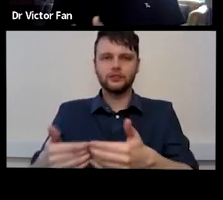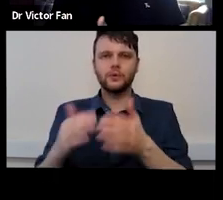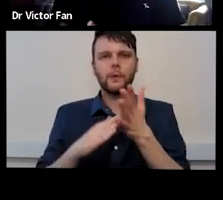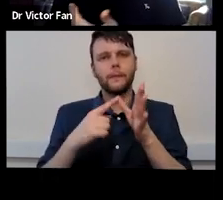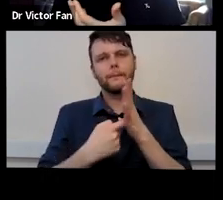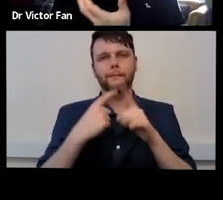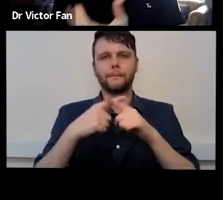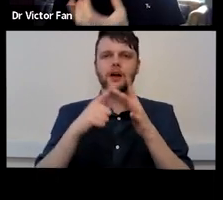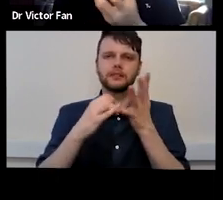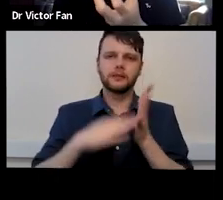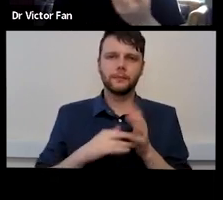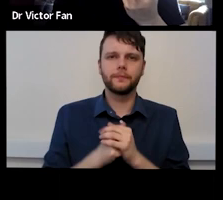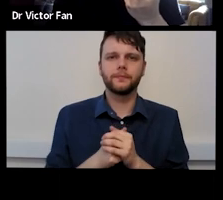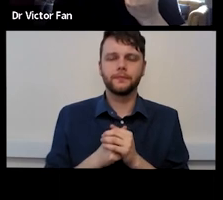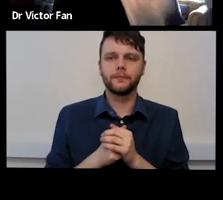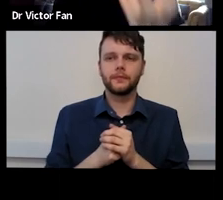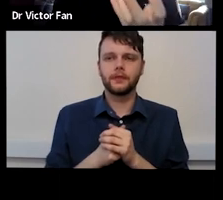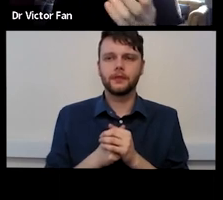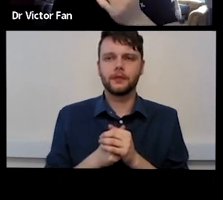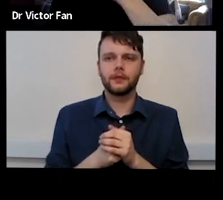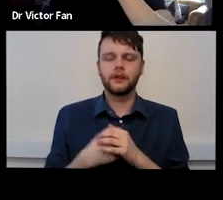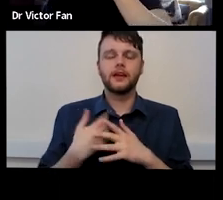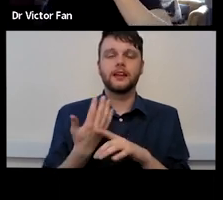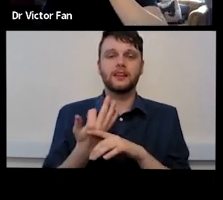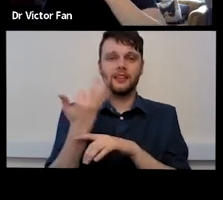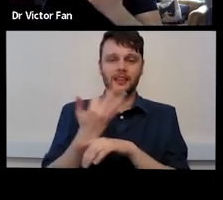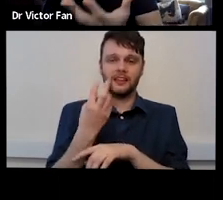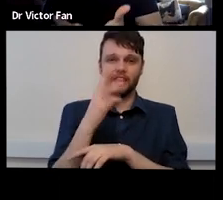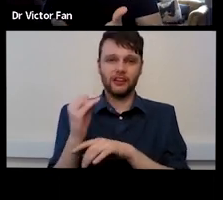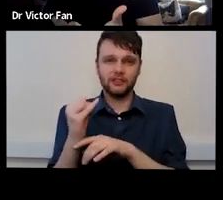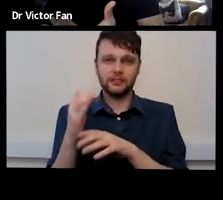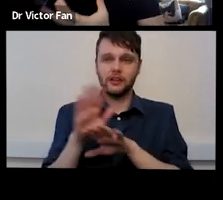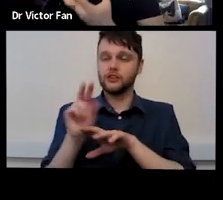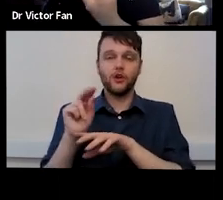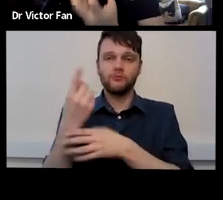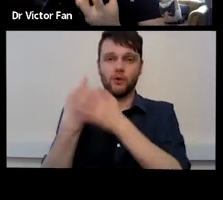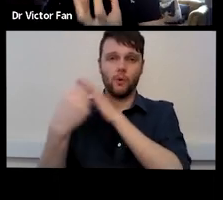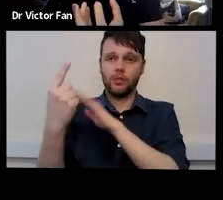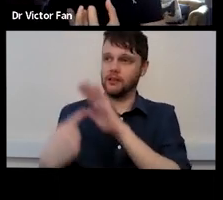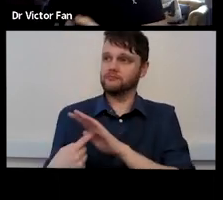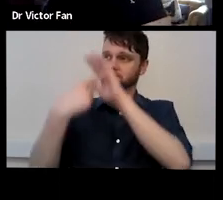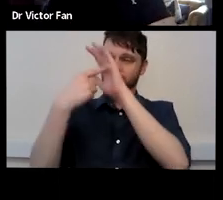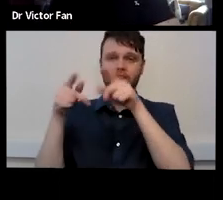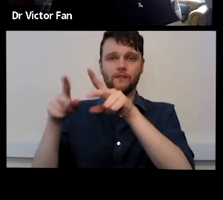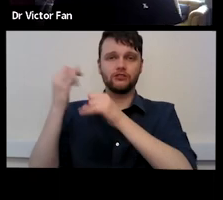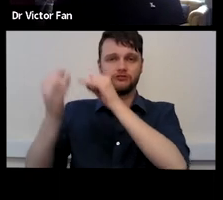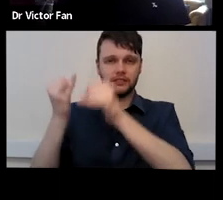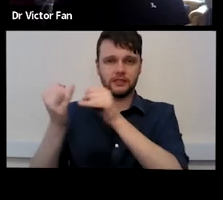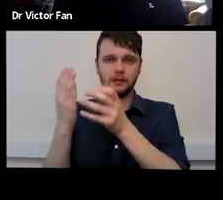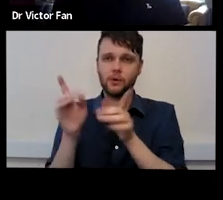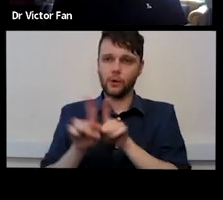of course, in the 1930s, Marxism was not the only dominant mode of criticism. There was still a strong